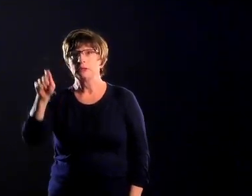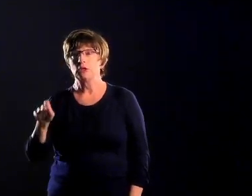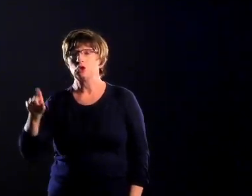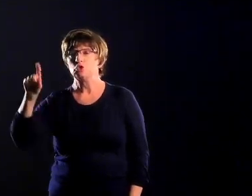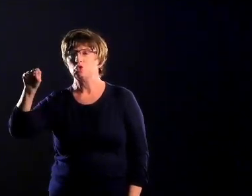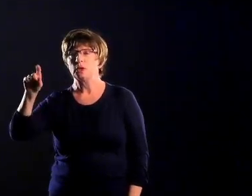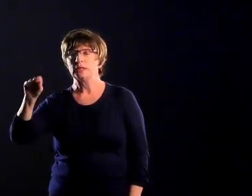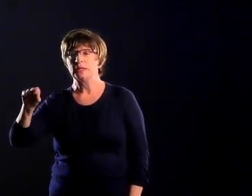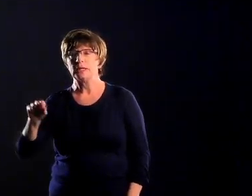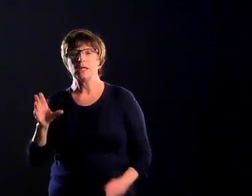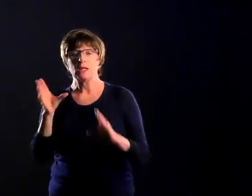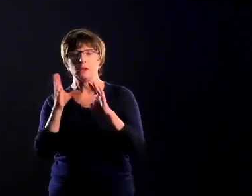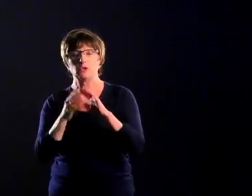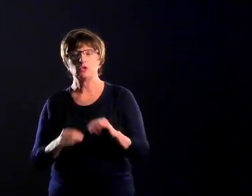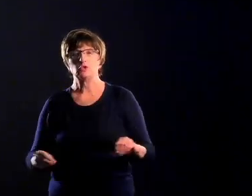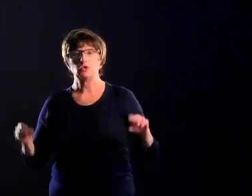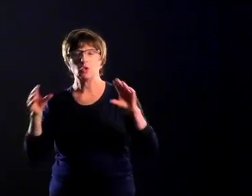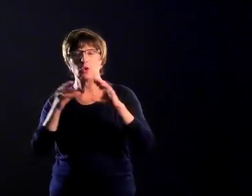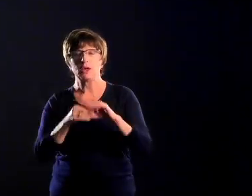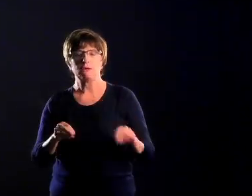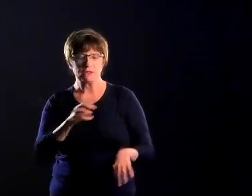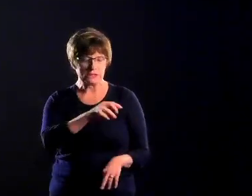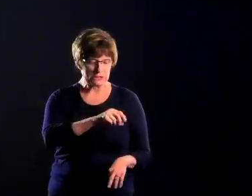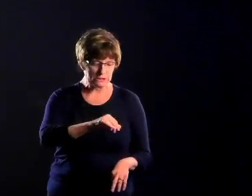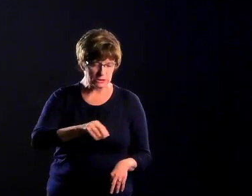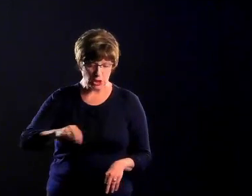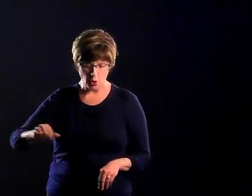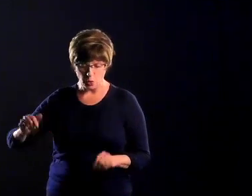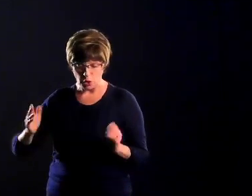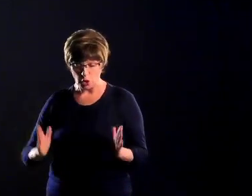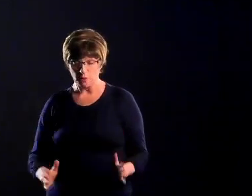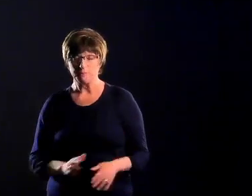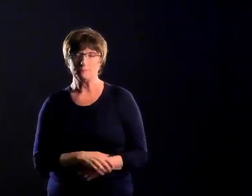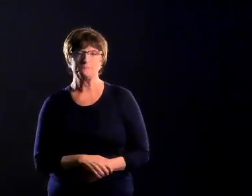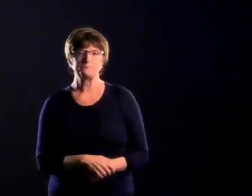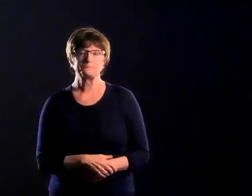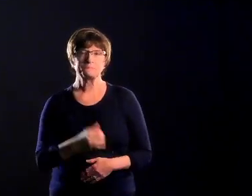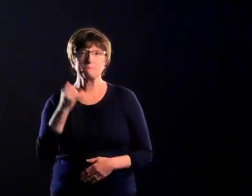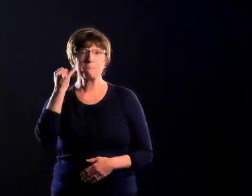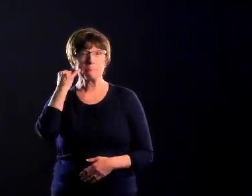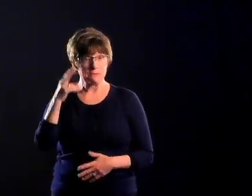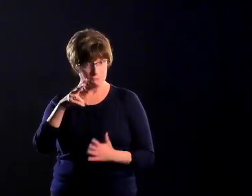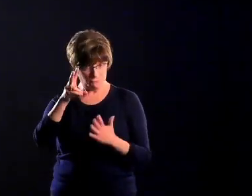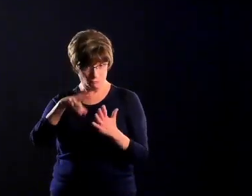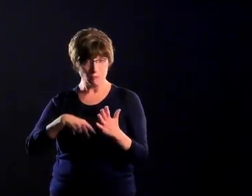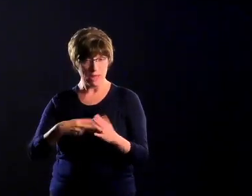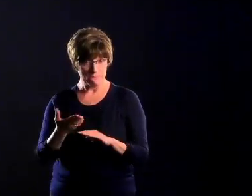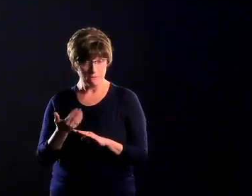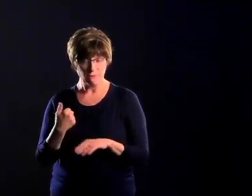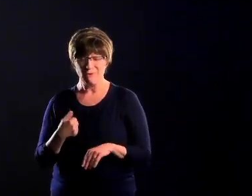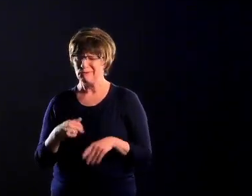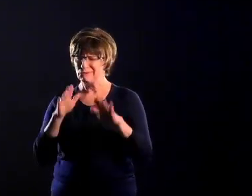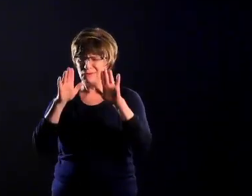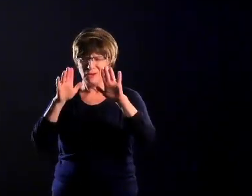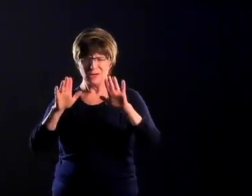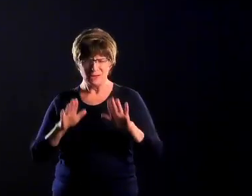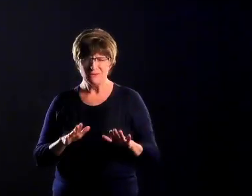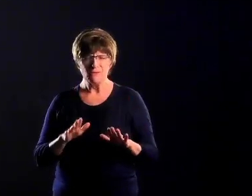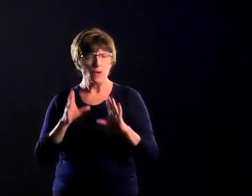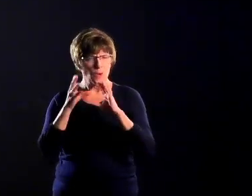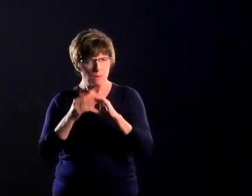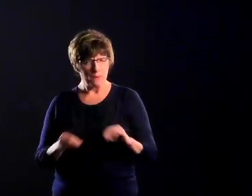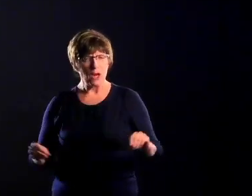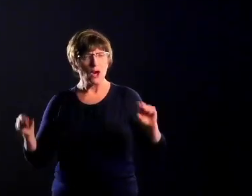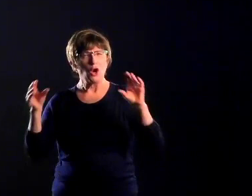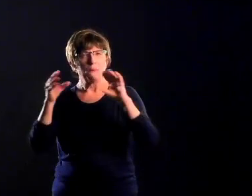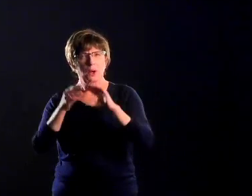of the sower. And if you've ever read this parable, it's a wonderful parable because